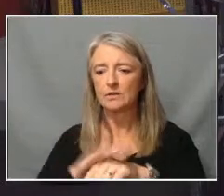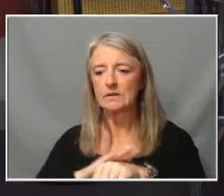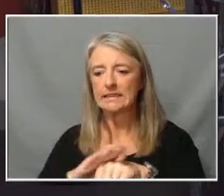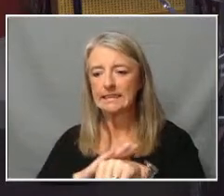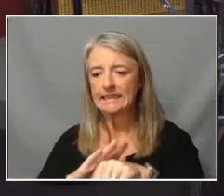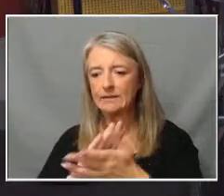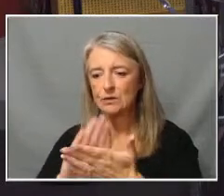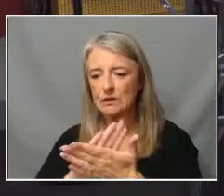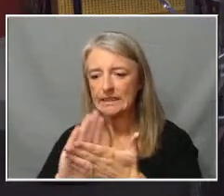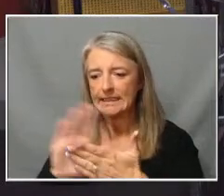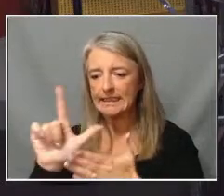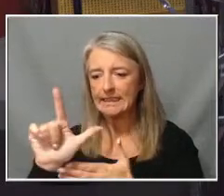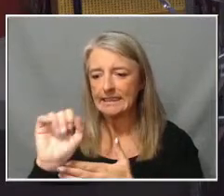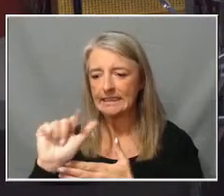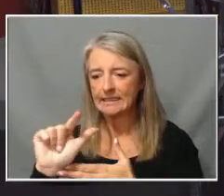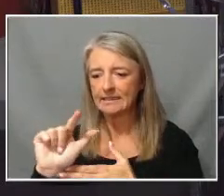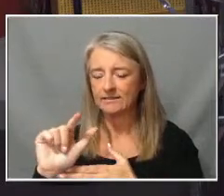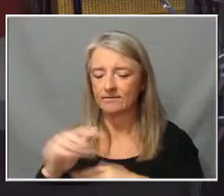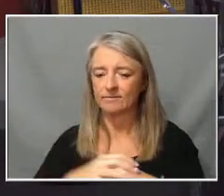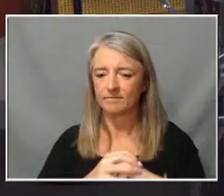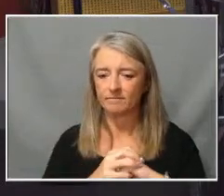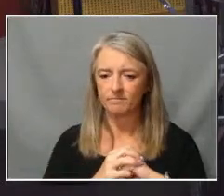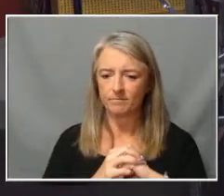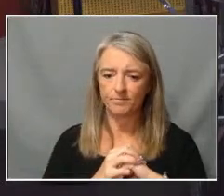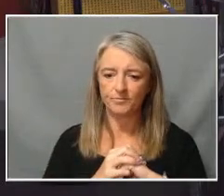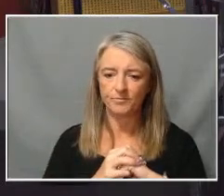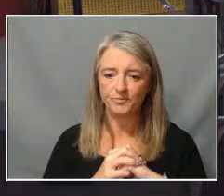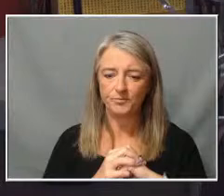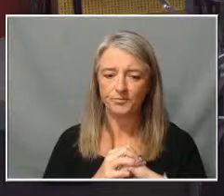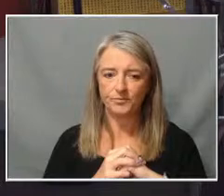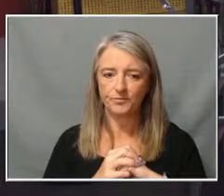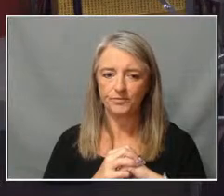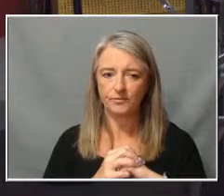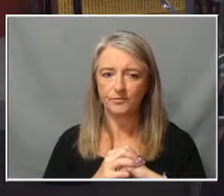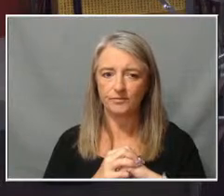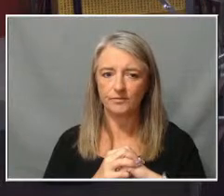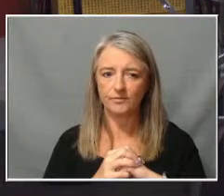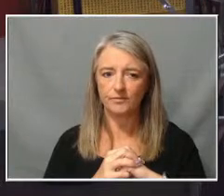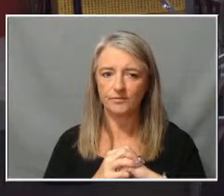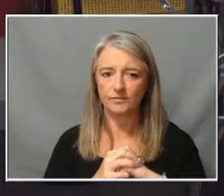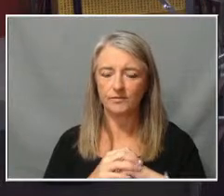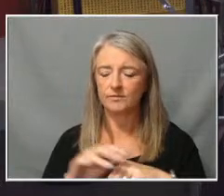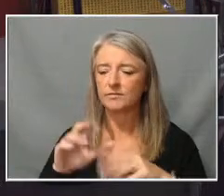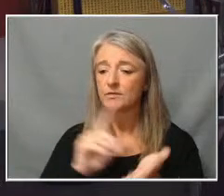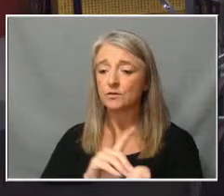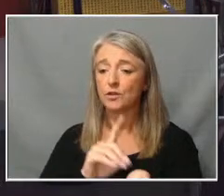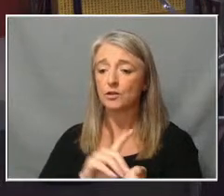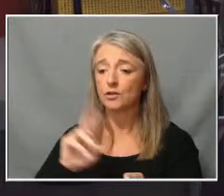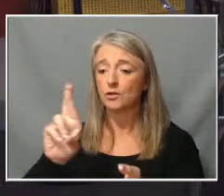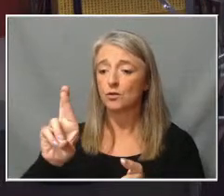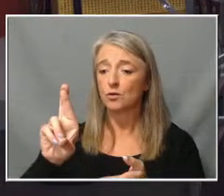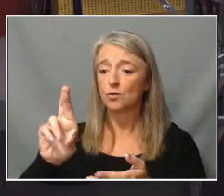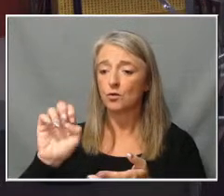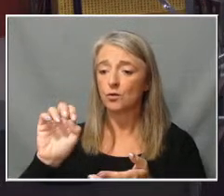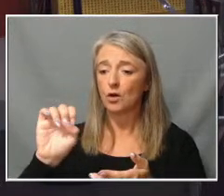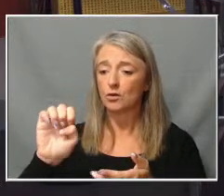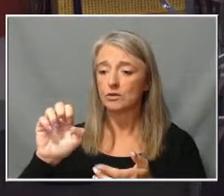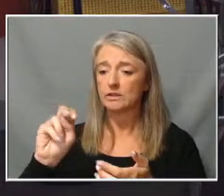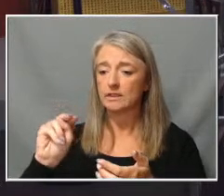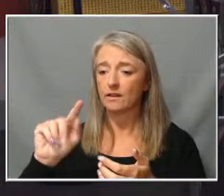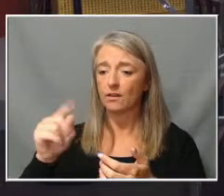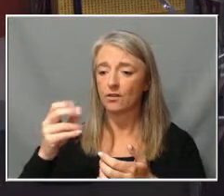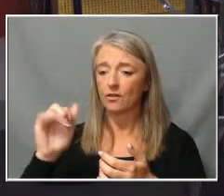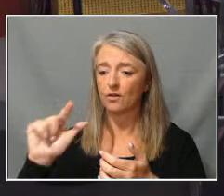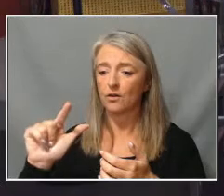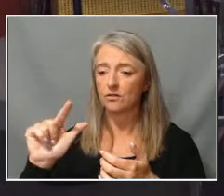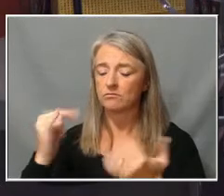all those little crevices and Yes. areas. Yes. Clean it all. I want to get our takeaways today. Dr. Rosenthal, I'll start with you. What do you want people to take away from